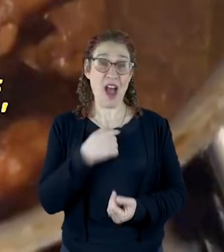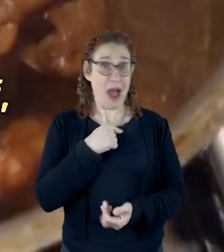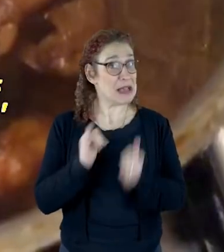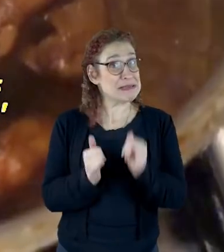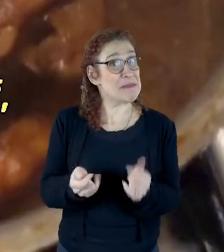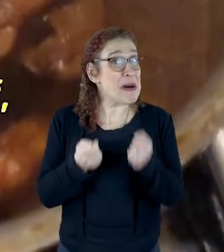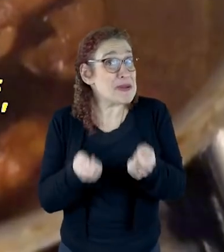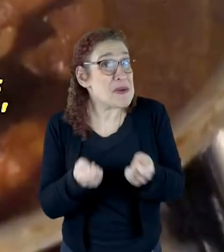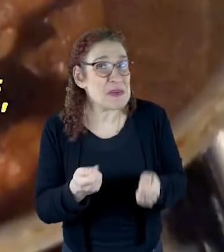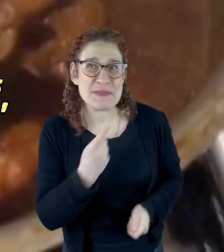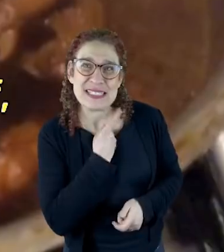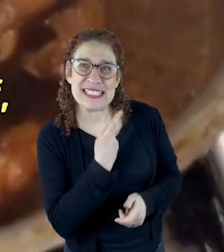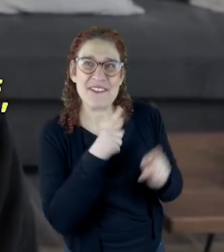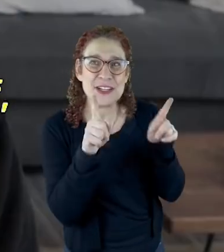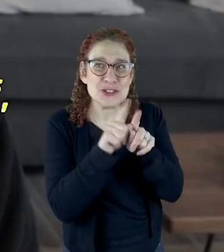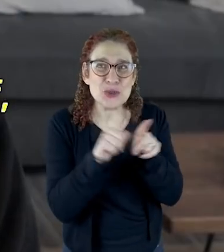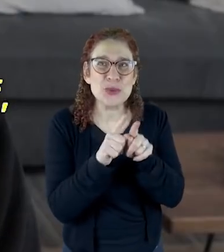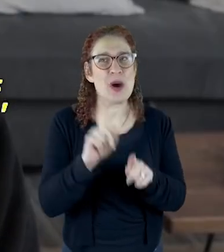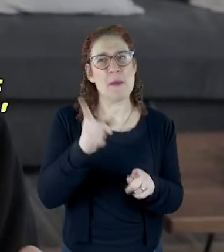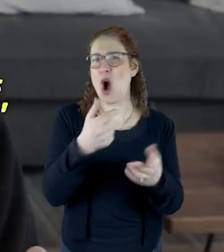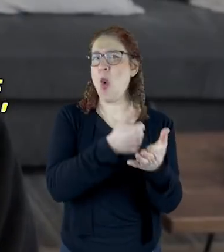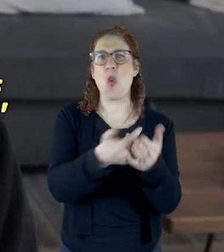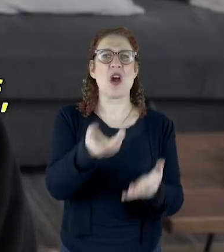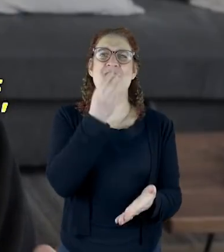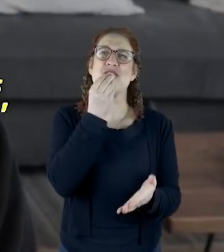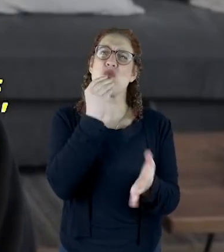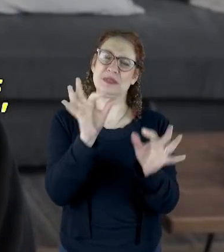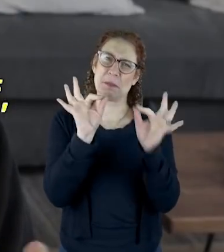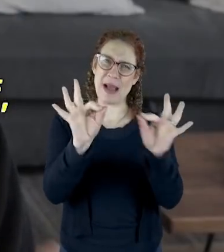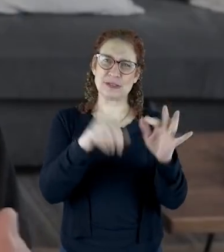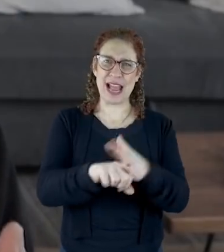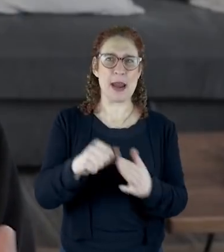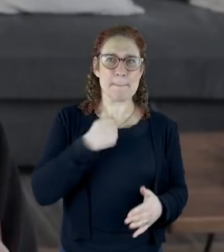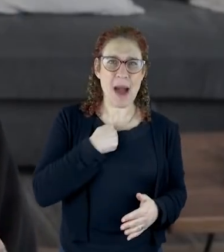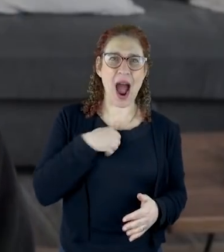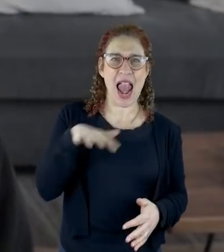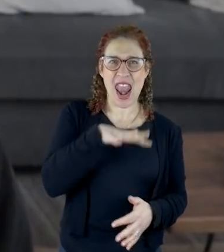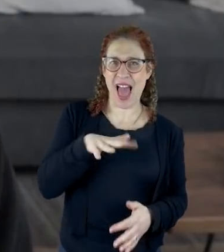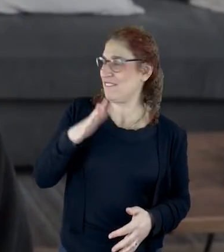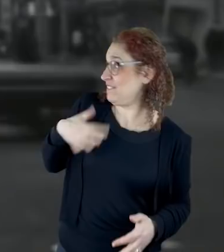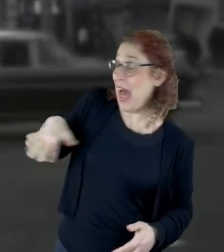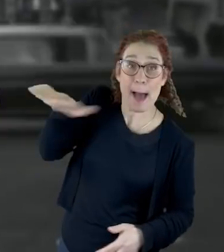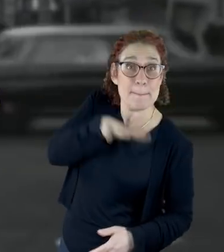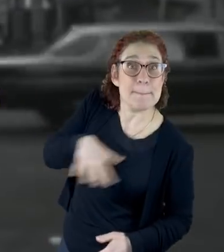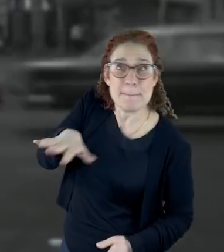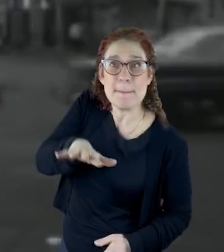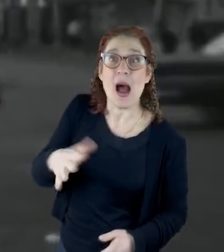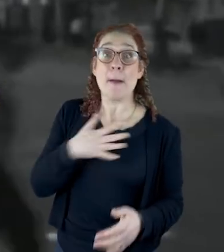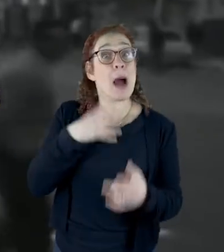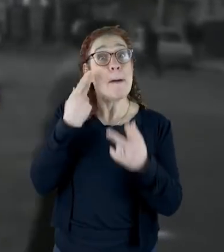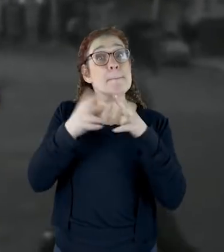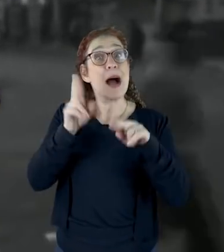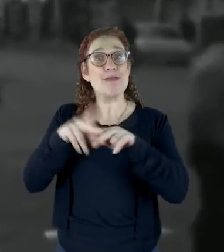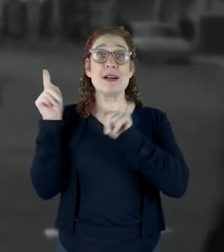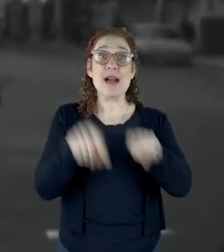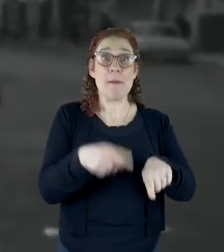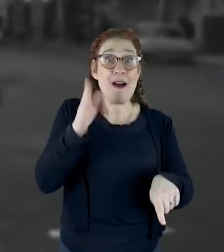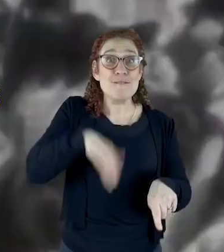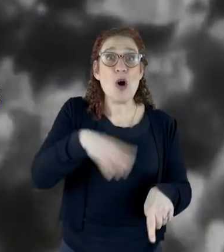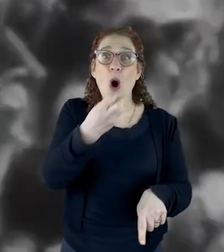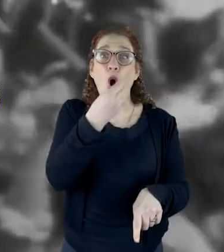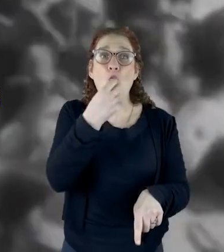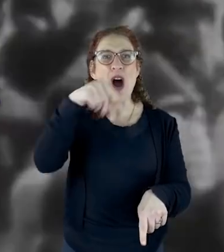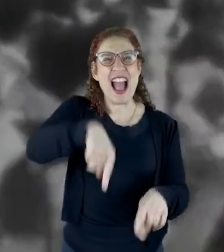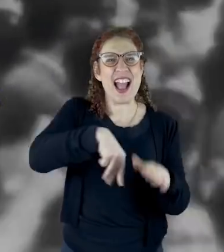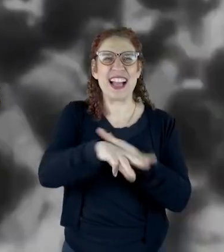And I even do a little bit of cooking myself, and food has always been special in my life, in our lives. My parents came over in the 60s from